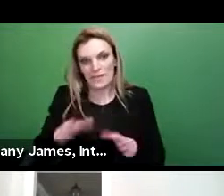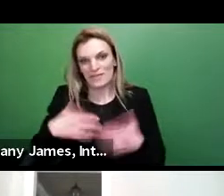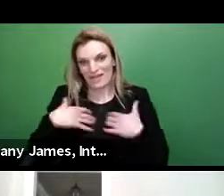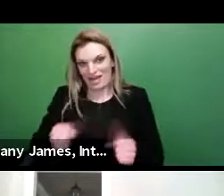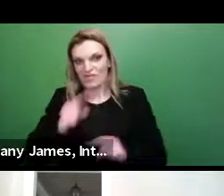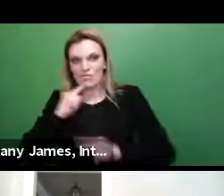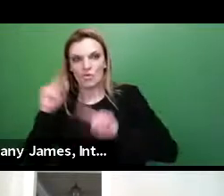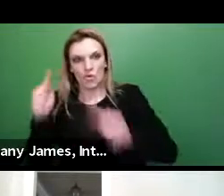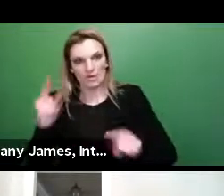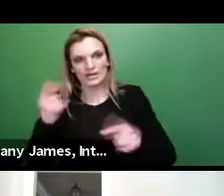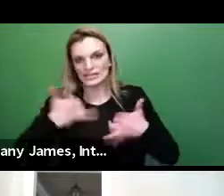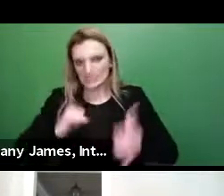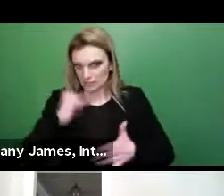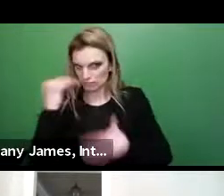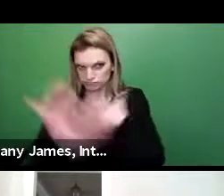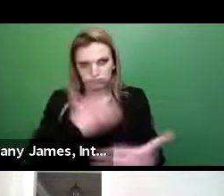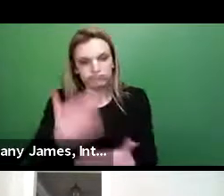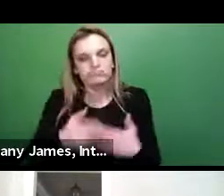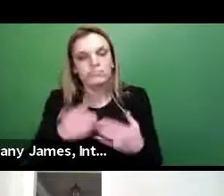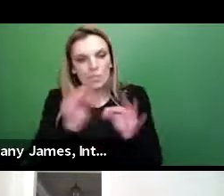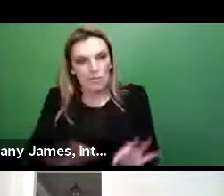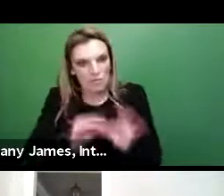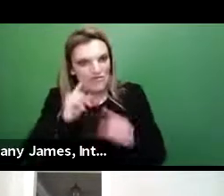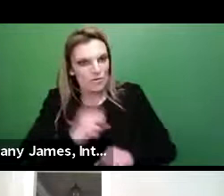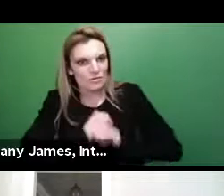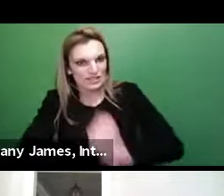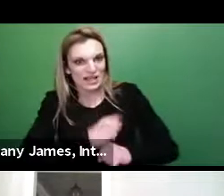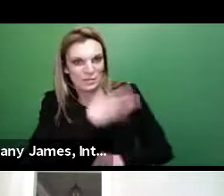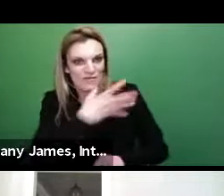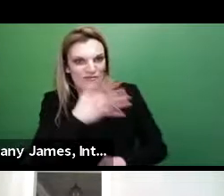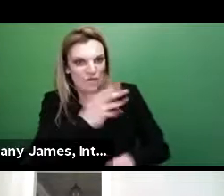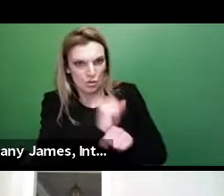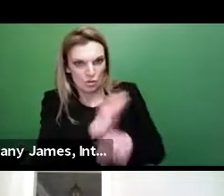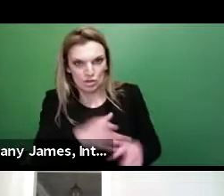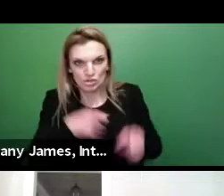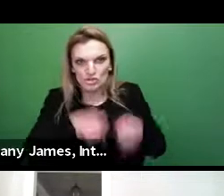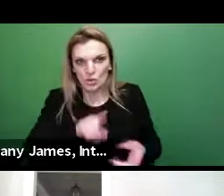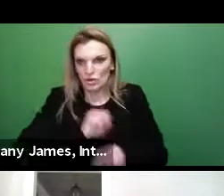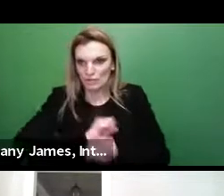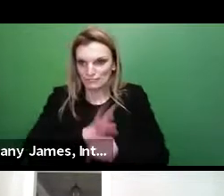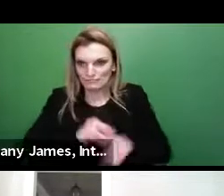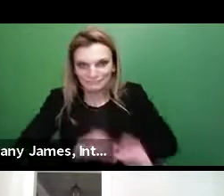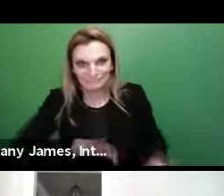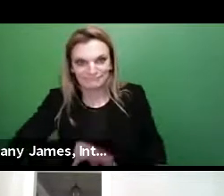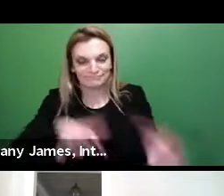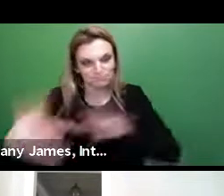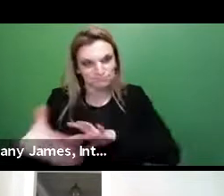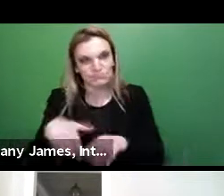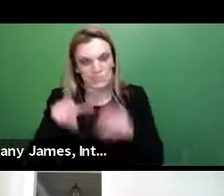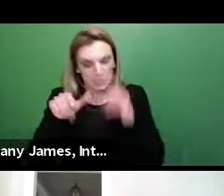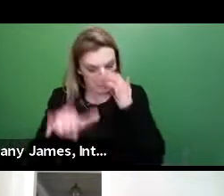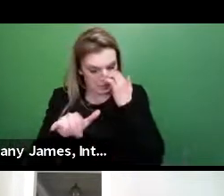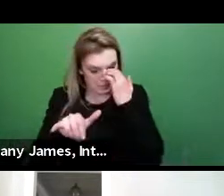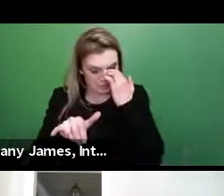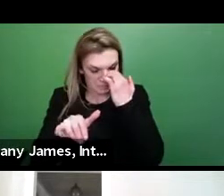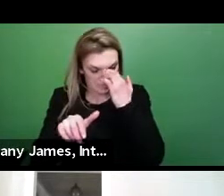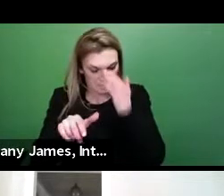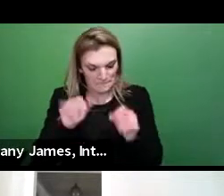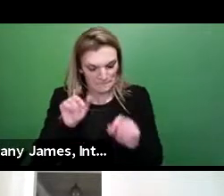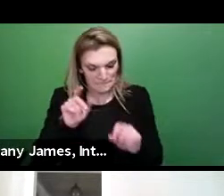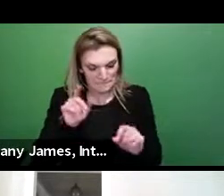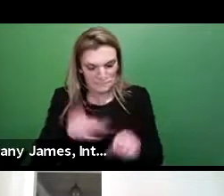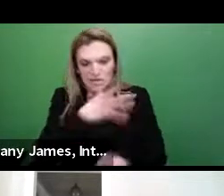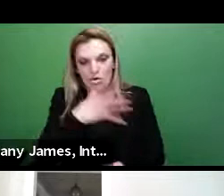in effect today, providing key protections to farm workers during the pandemic. Yet in the lawsuit, at least 100 plus Michigan